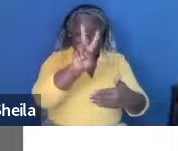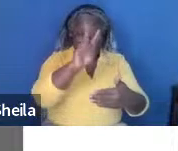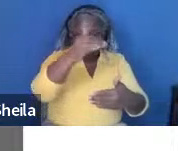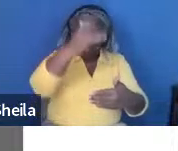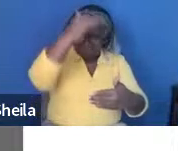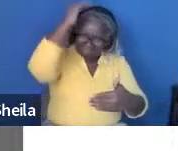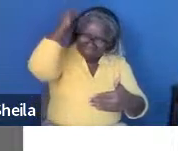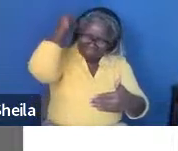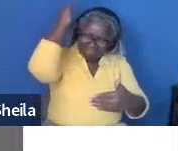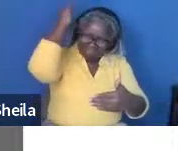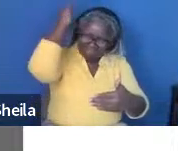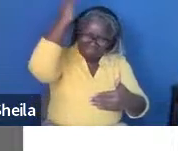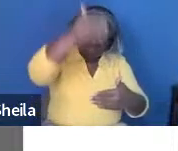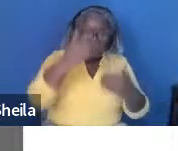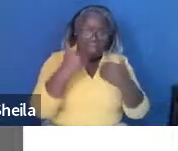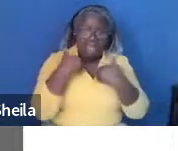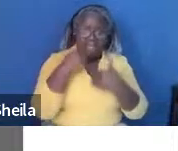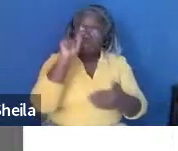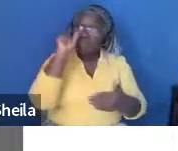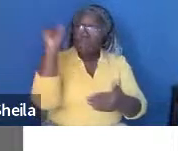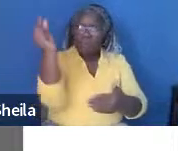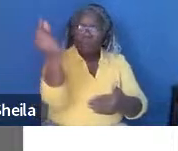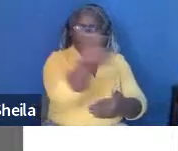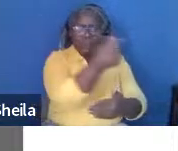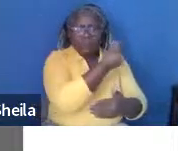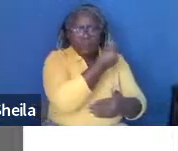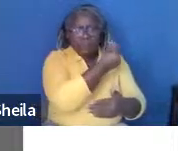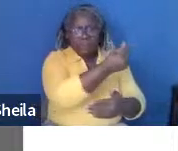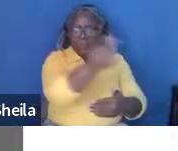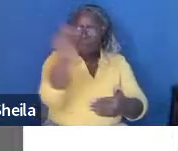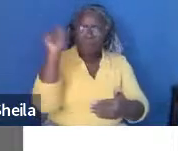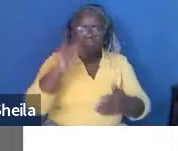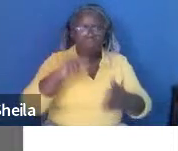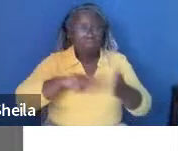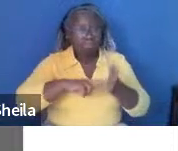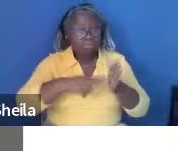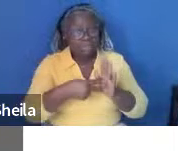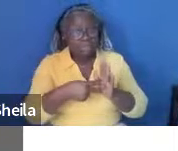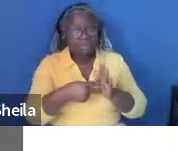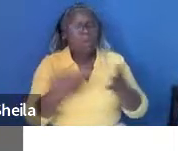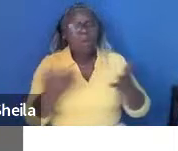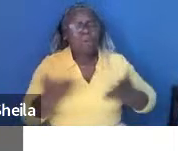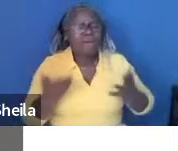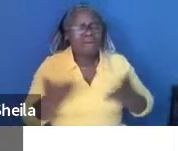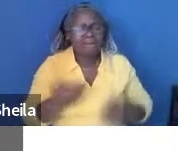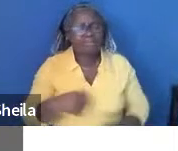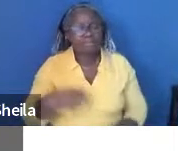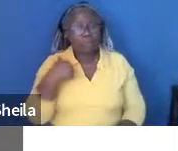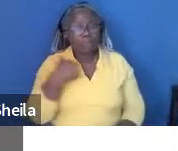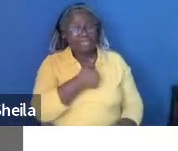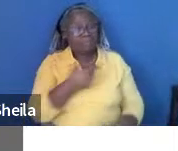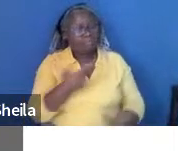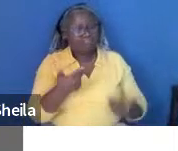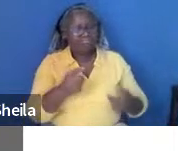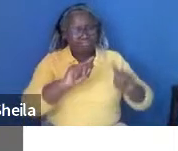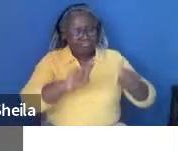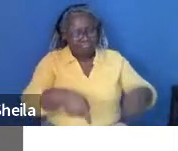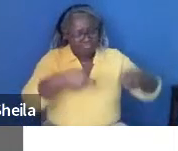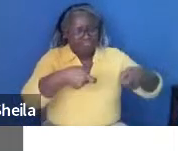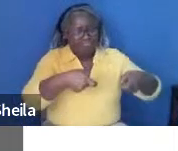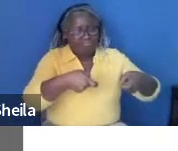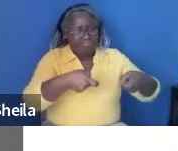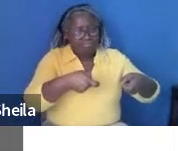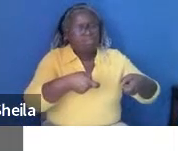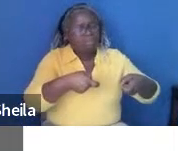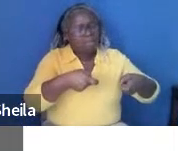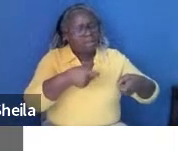our patients and let them walk and use the equipment through the gym in a safe manner.